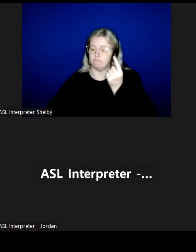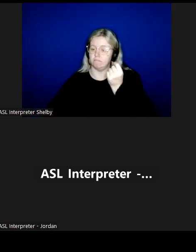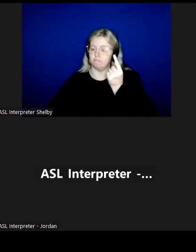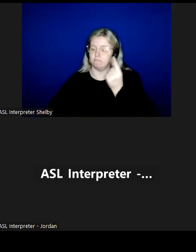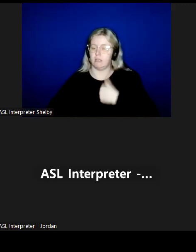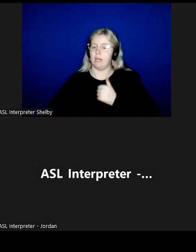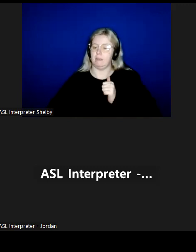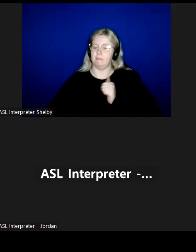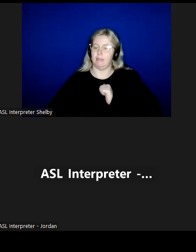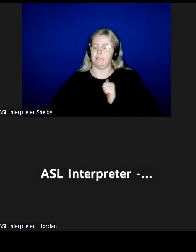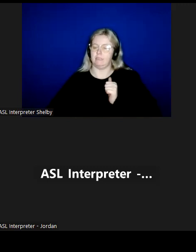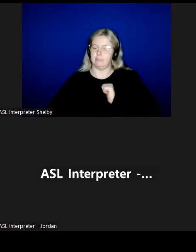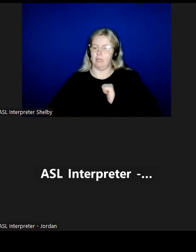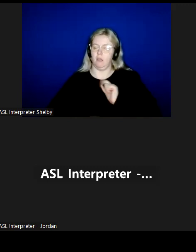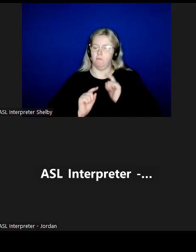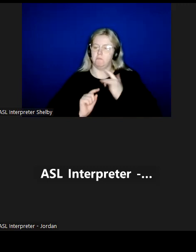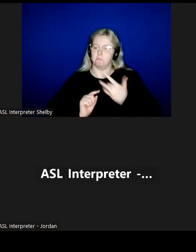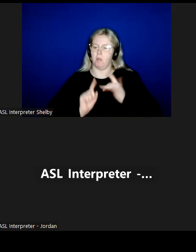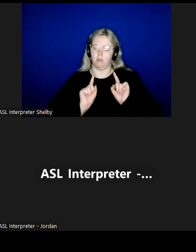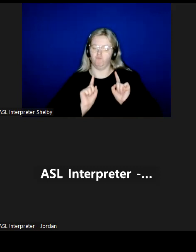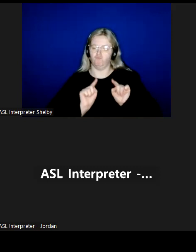attends these sessions I'm